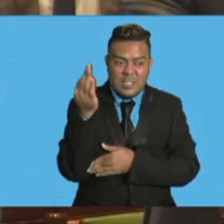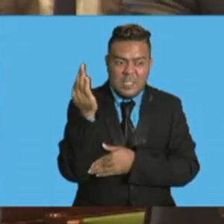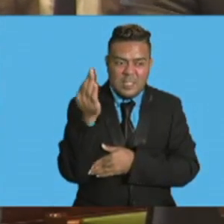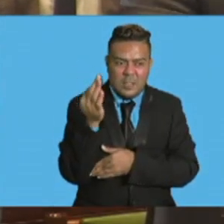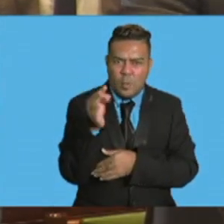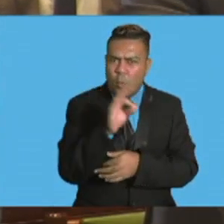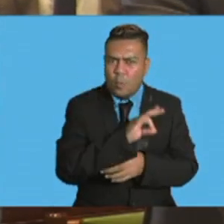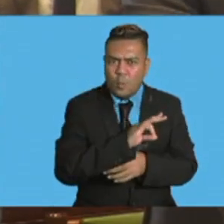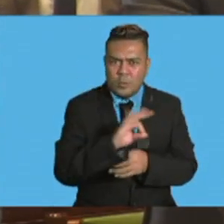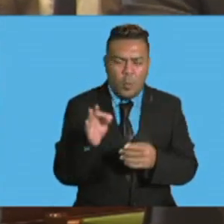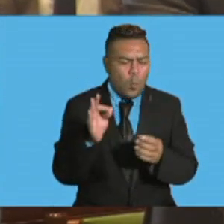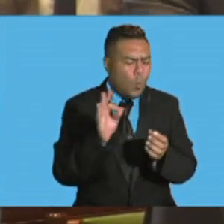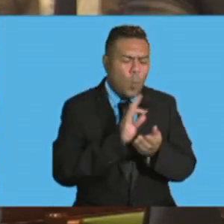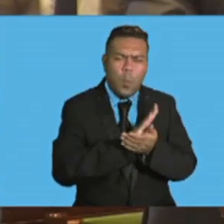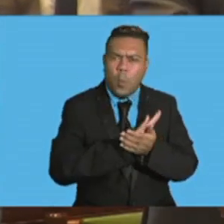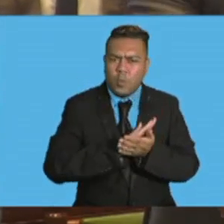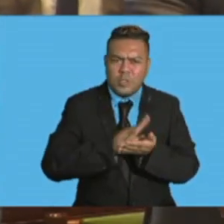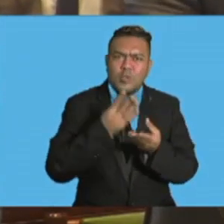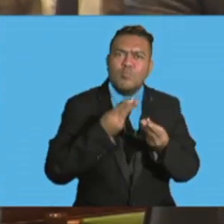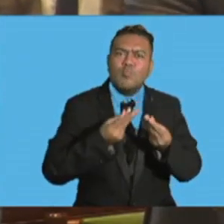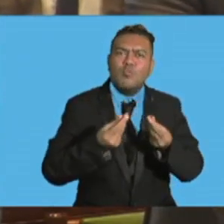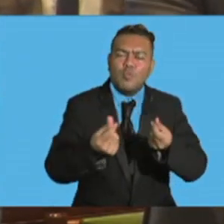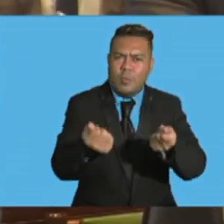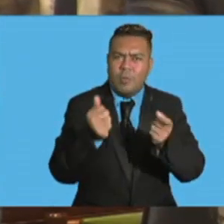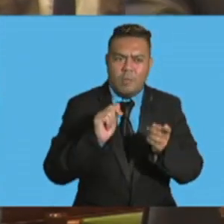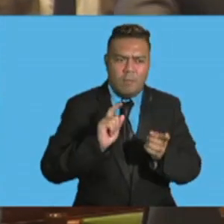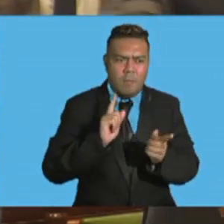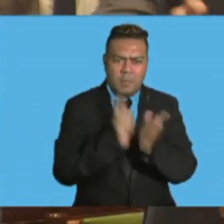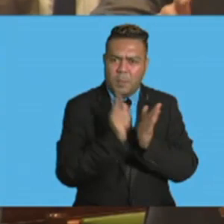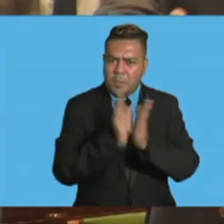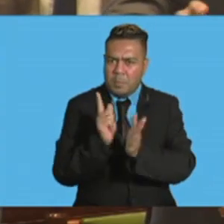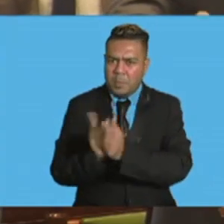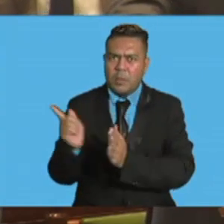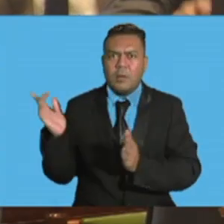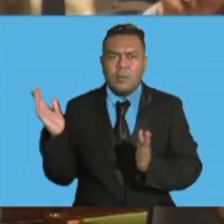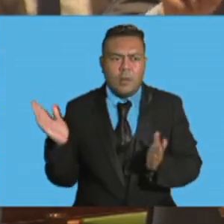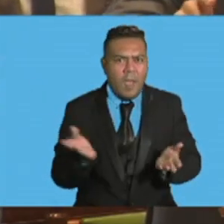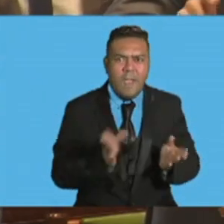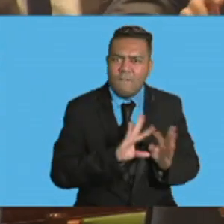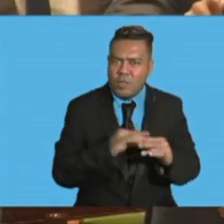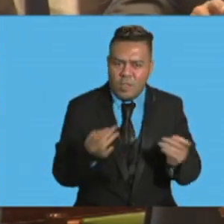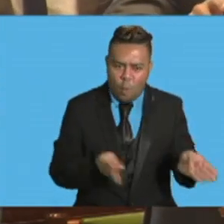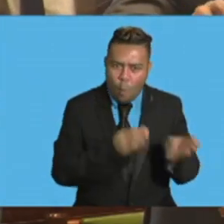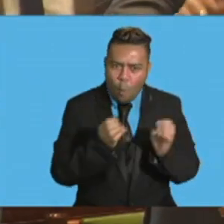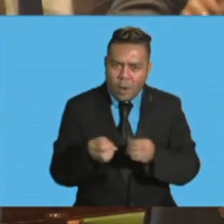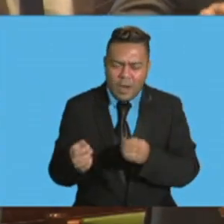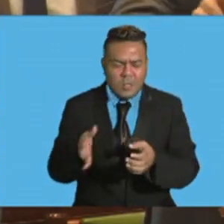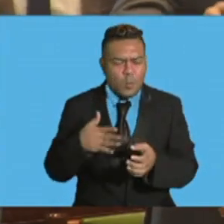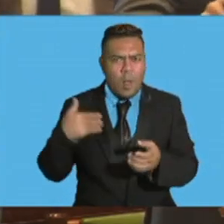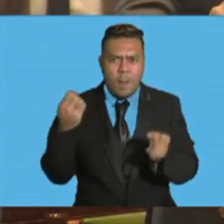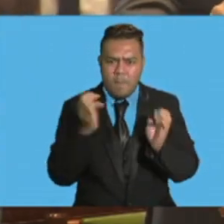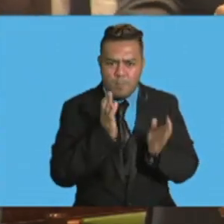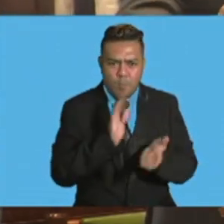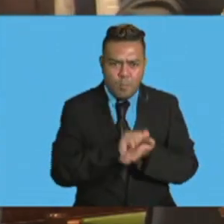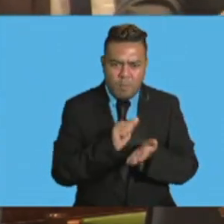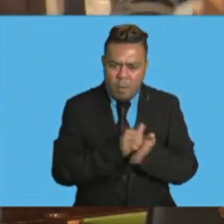is unprecedented. Unprecedented. They said even they said, they ventured